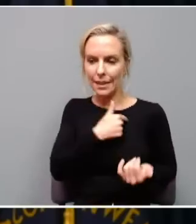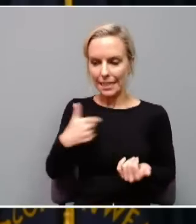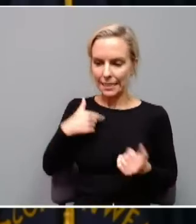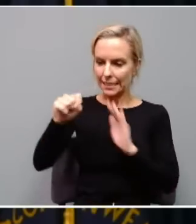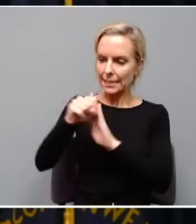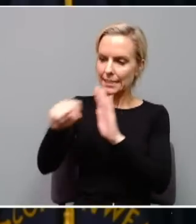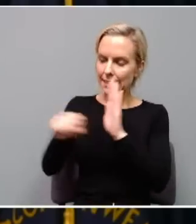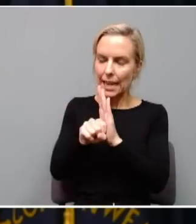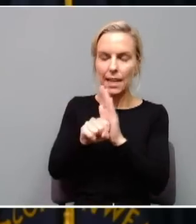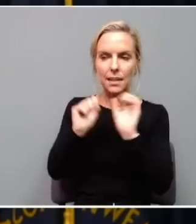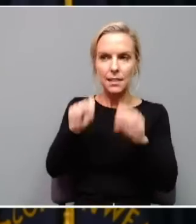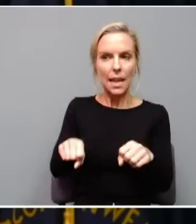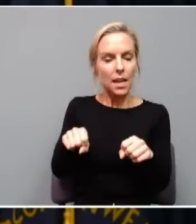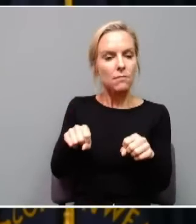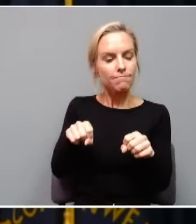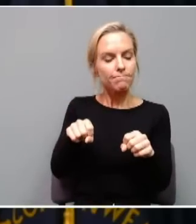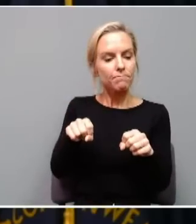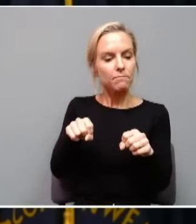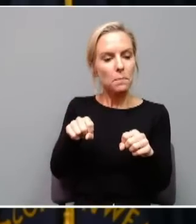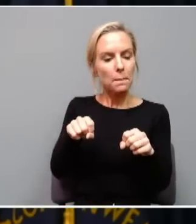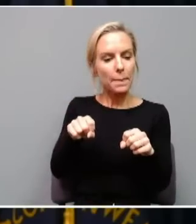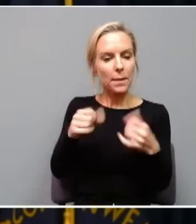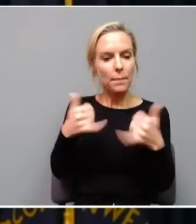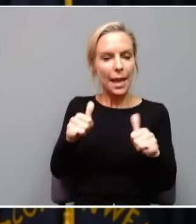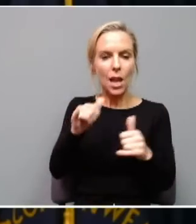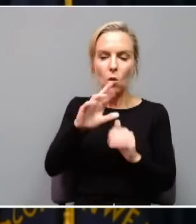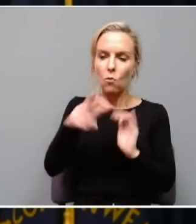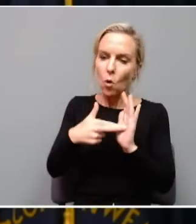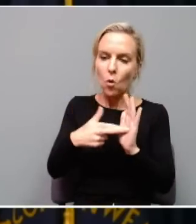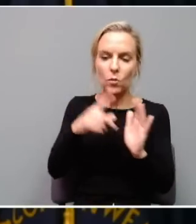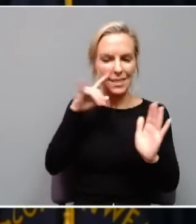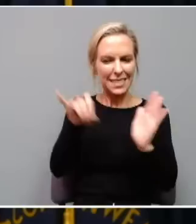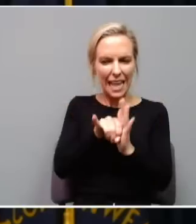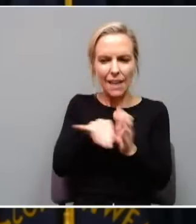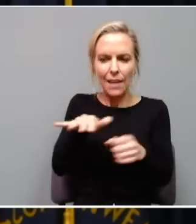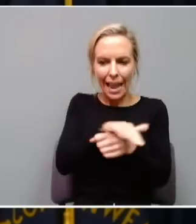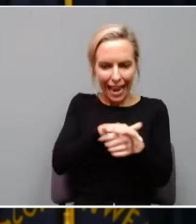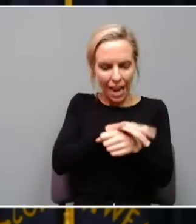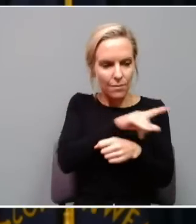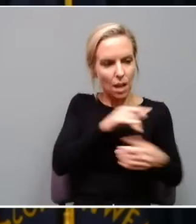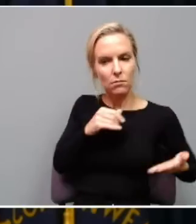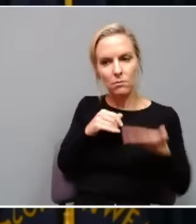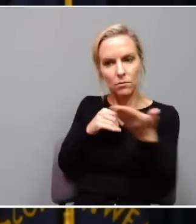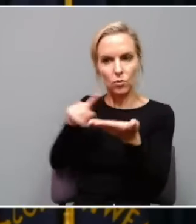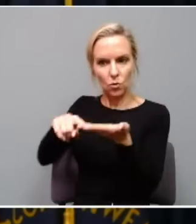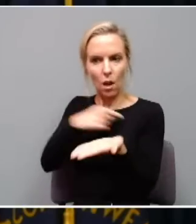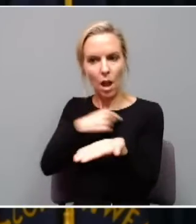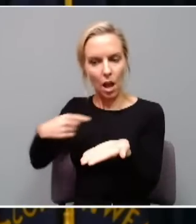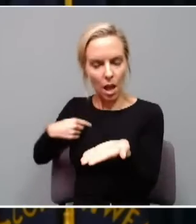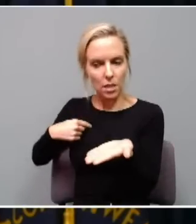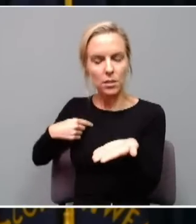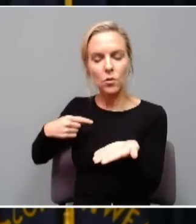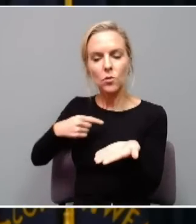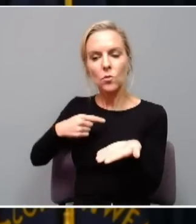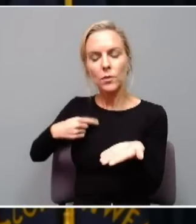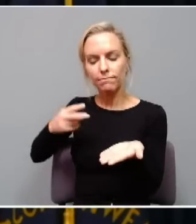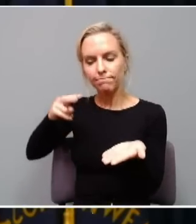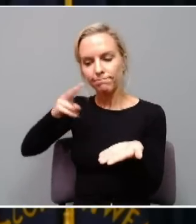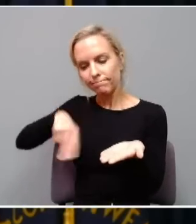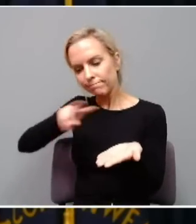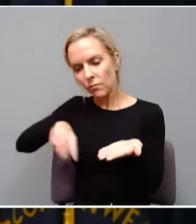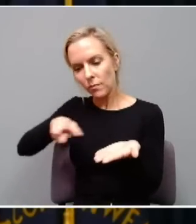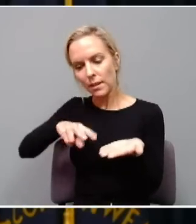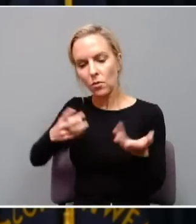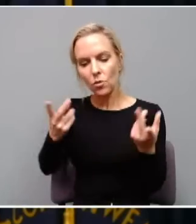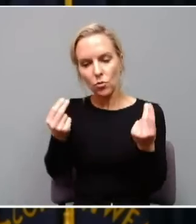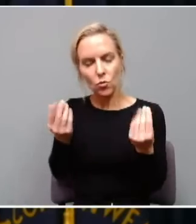identified areas that are brought to us if we are hampering the ability to stop some